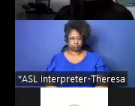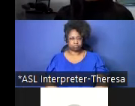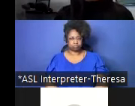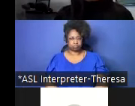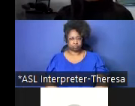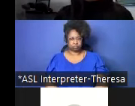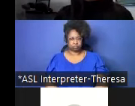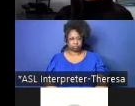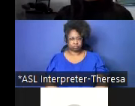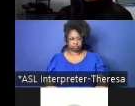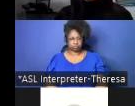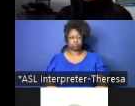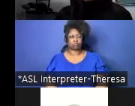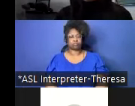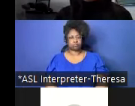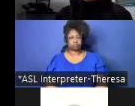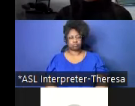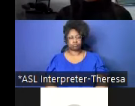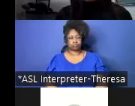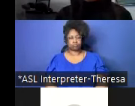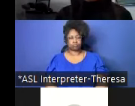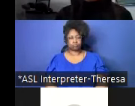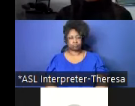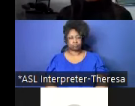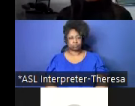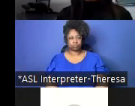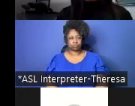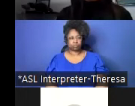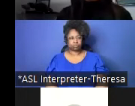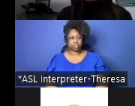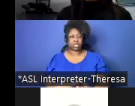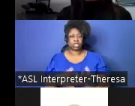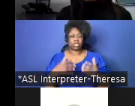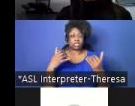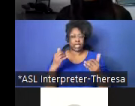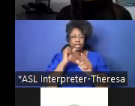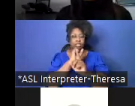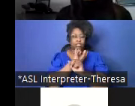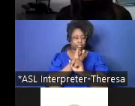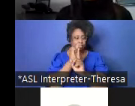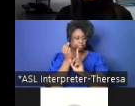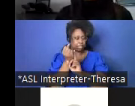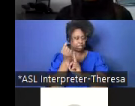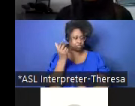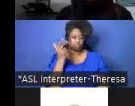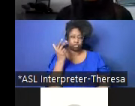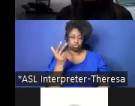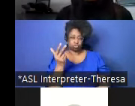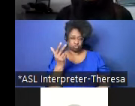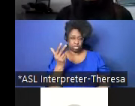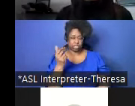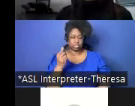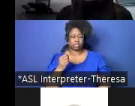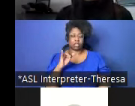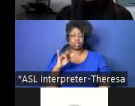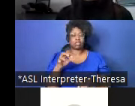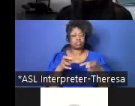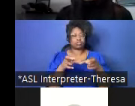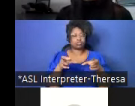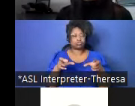We'll kind of then turn here towards scenario 3, which really involves that regional